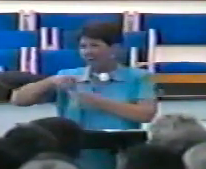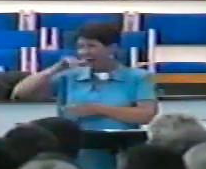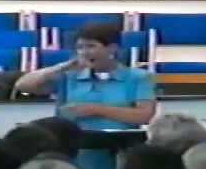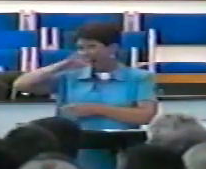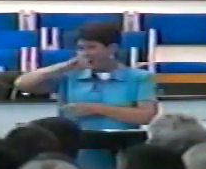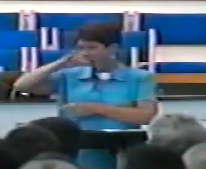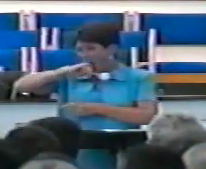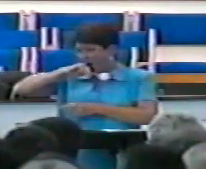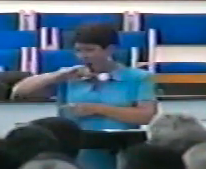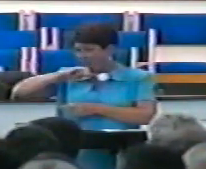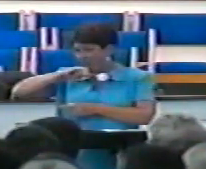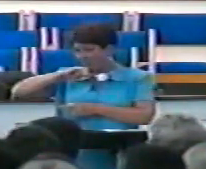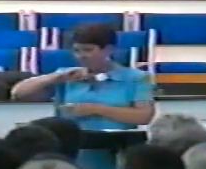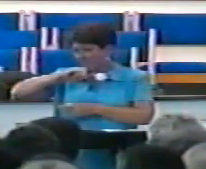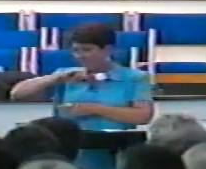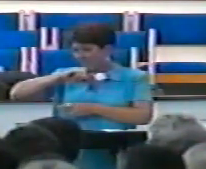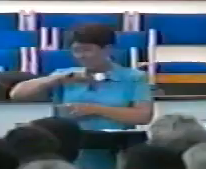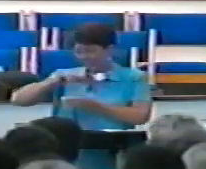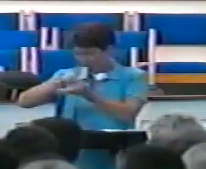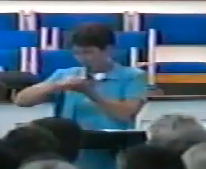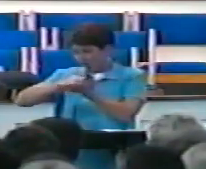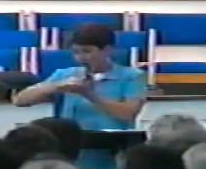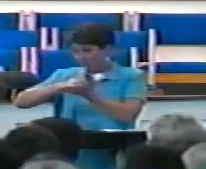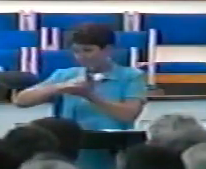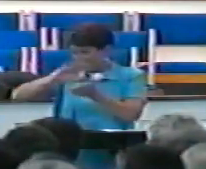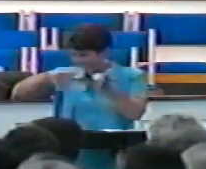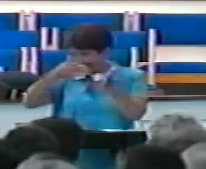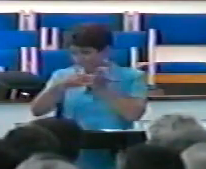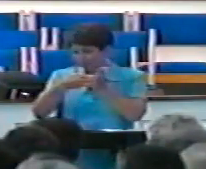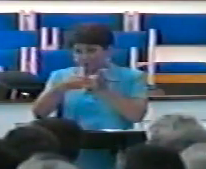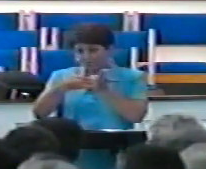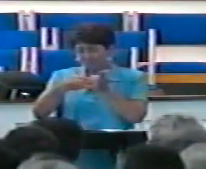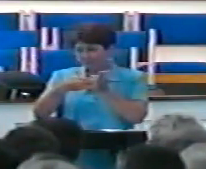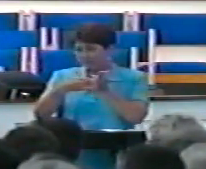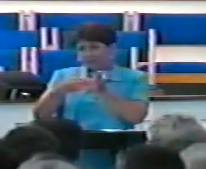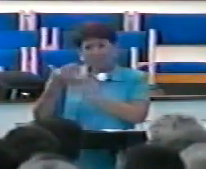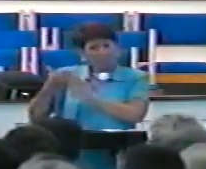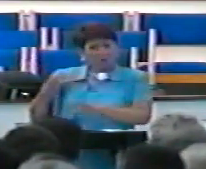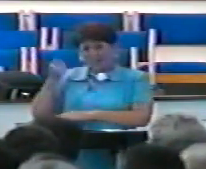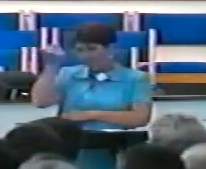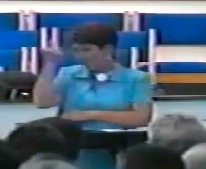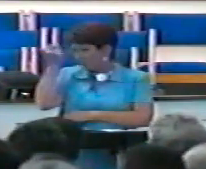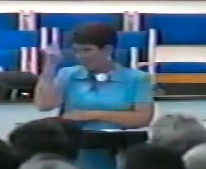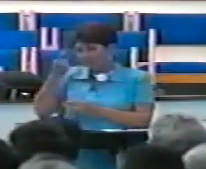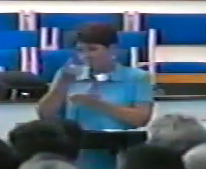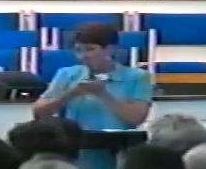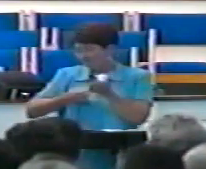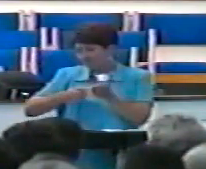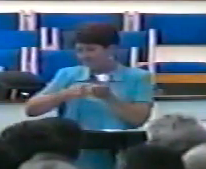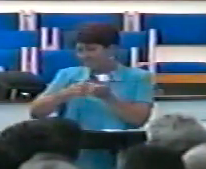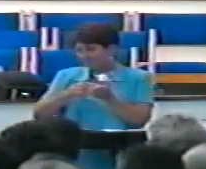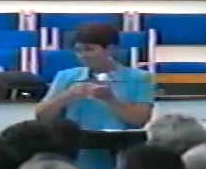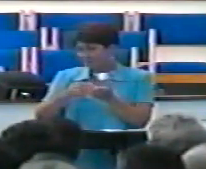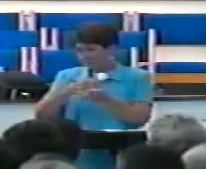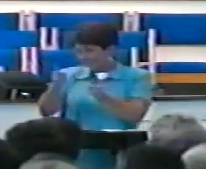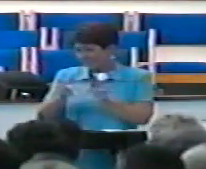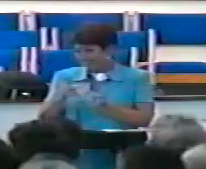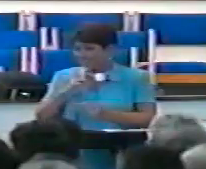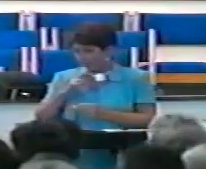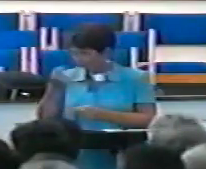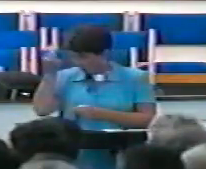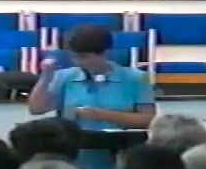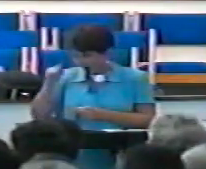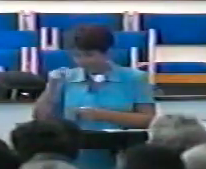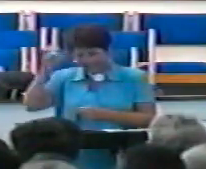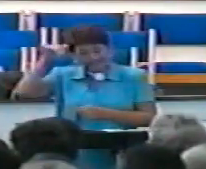even old enough to understand about those facilities. The devil doesn't love you. The devil doesn't love people. As a matter of